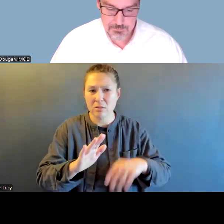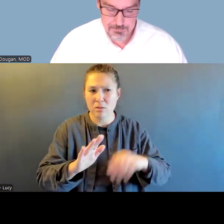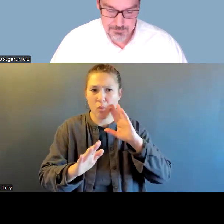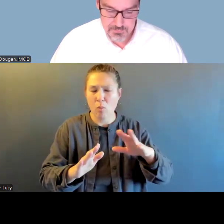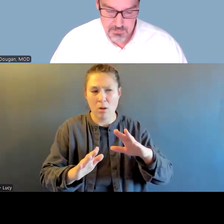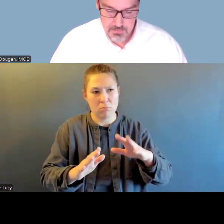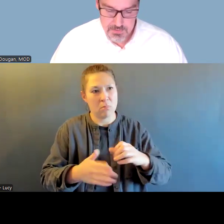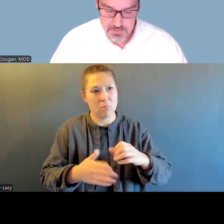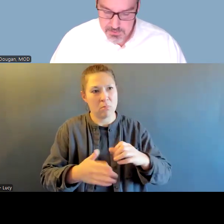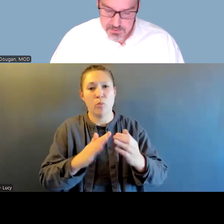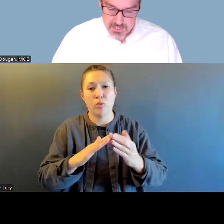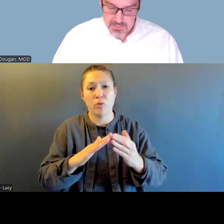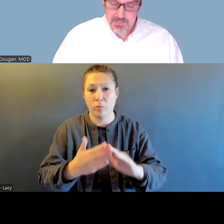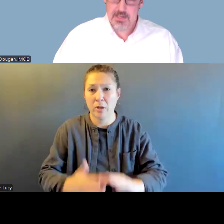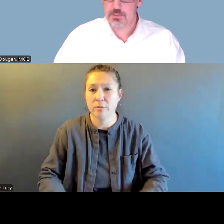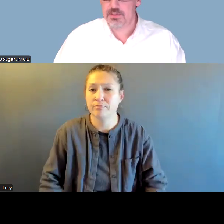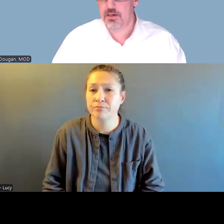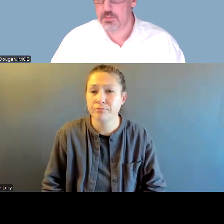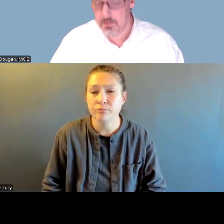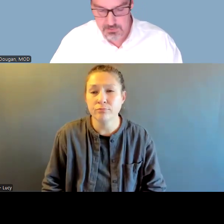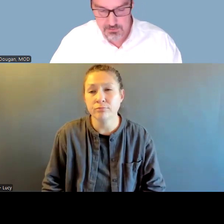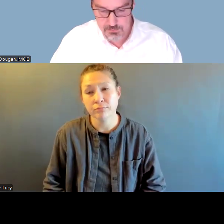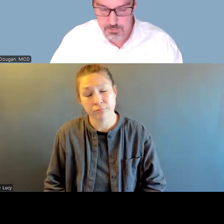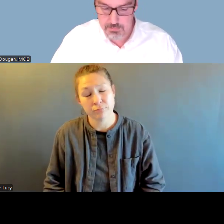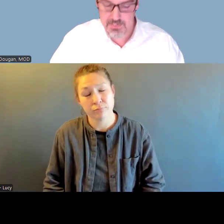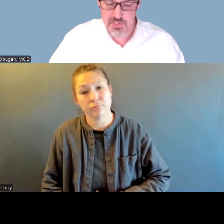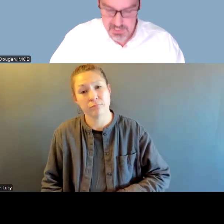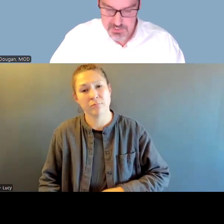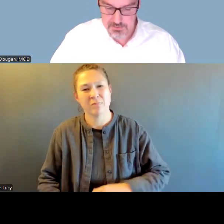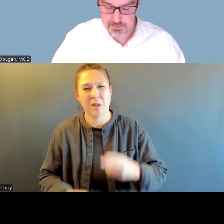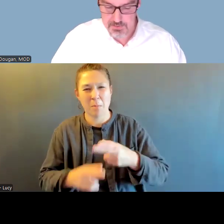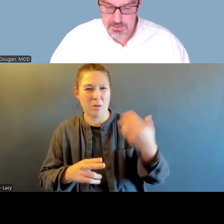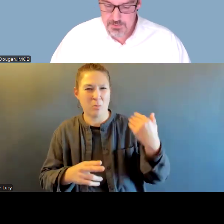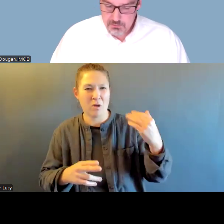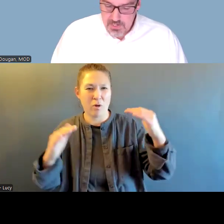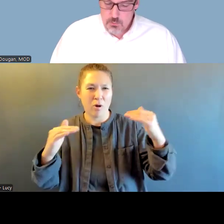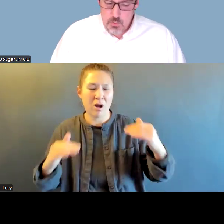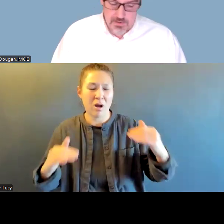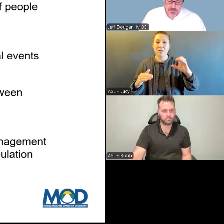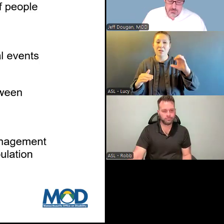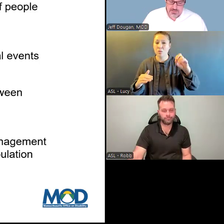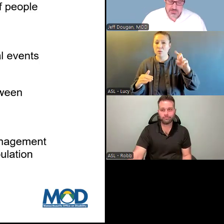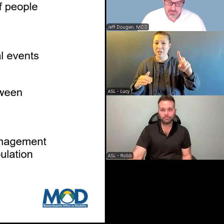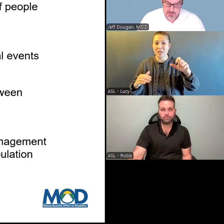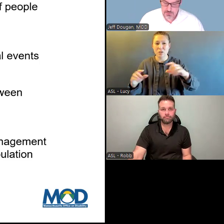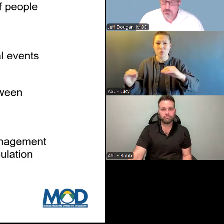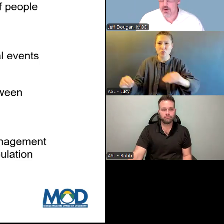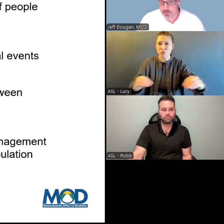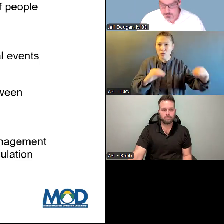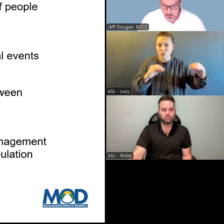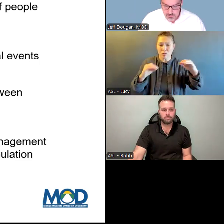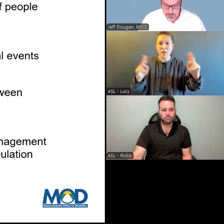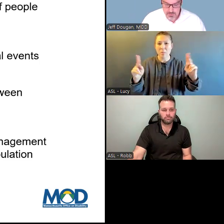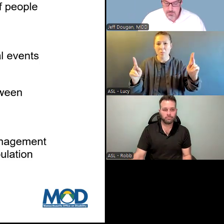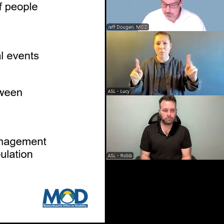CODs are dedicated, as we had talked about earlier, to public education, CODs raise awareness about disability issues through